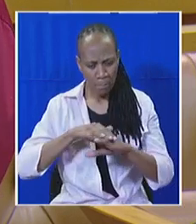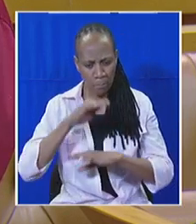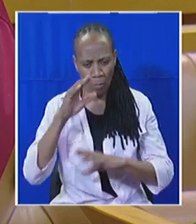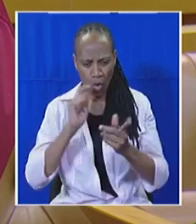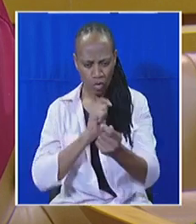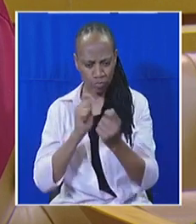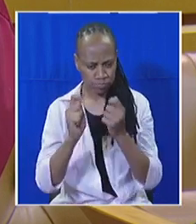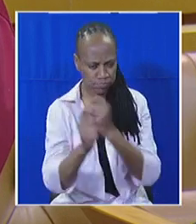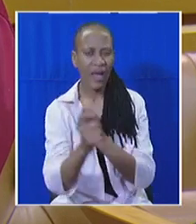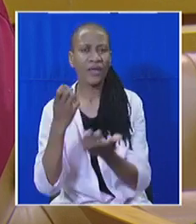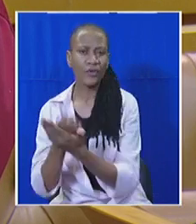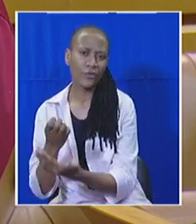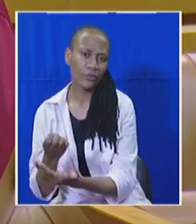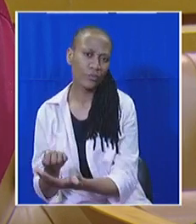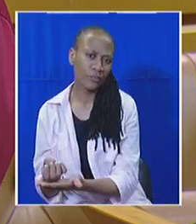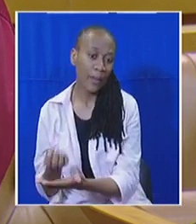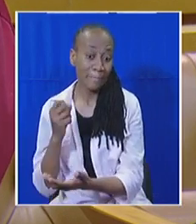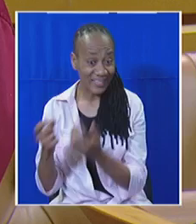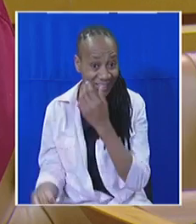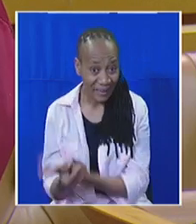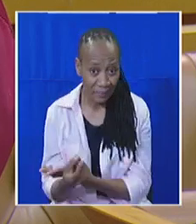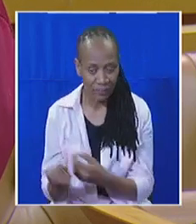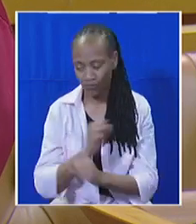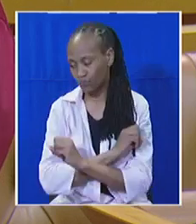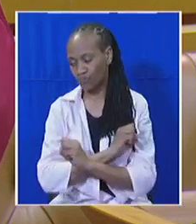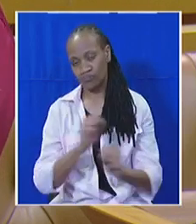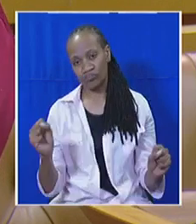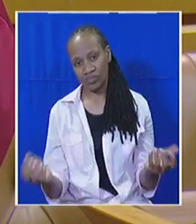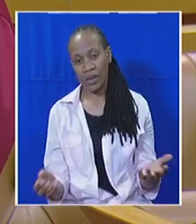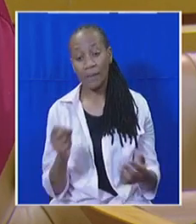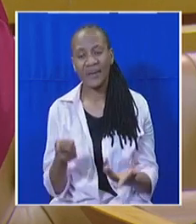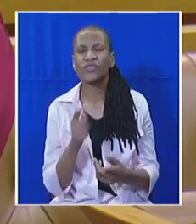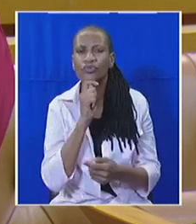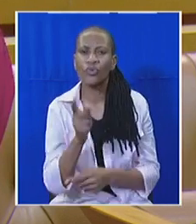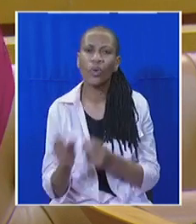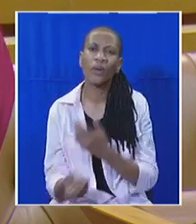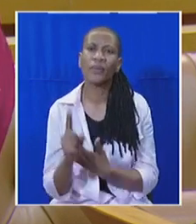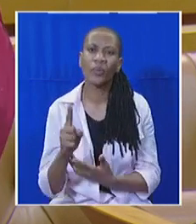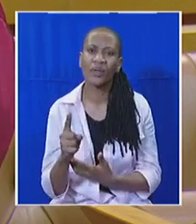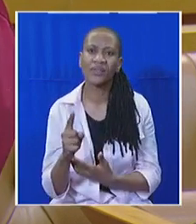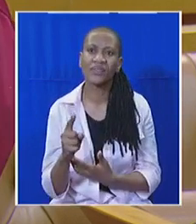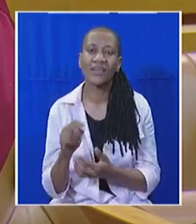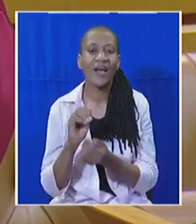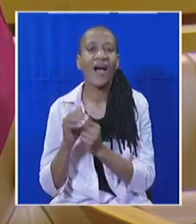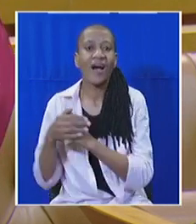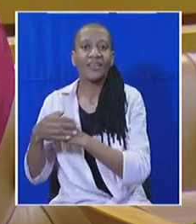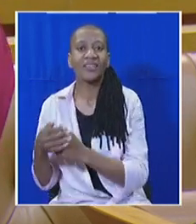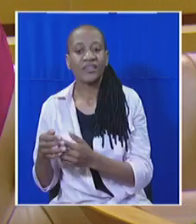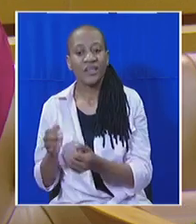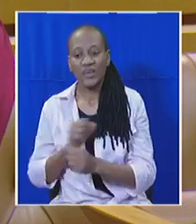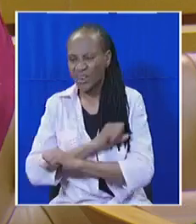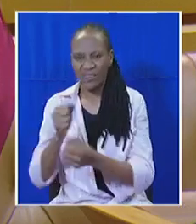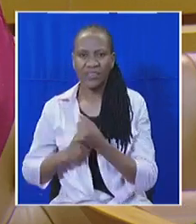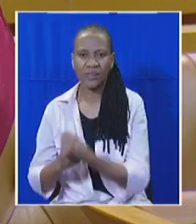transformation of the economy, this has not been done. In fact, this has been kept on the margins of the real economy. To note